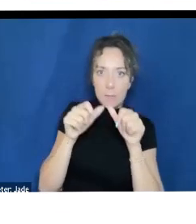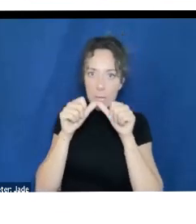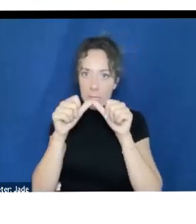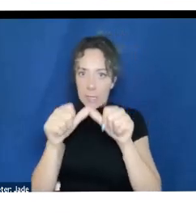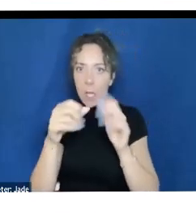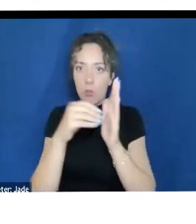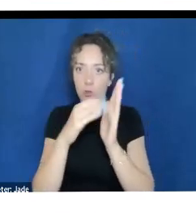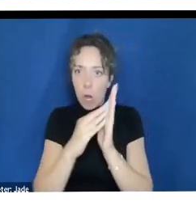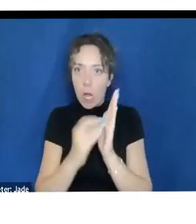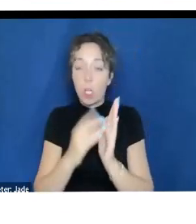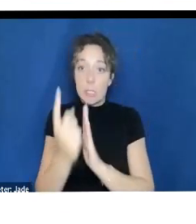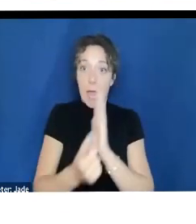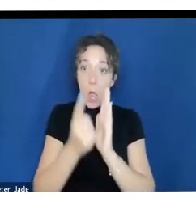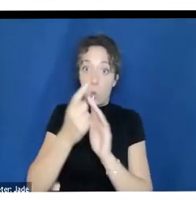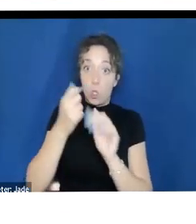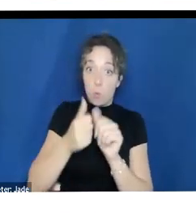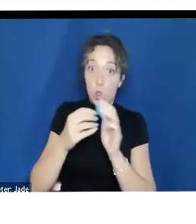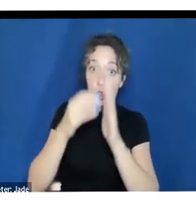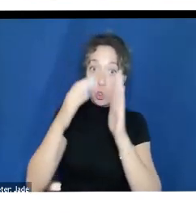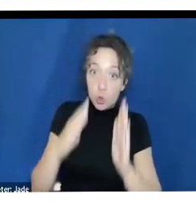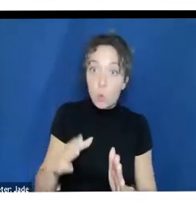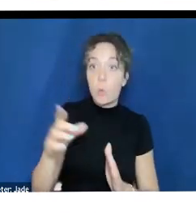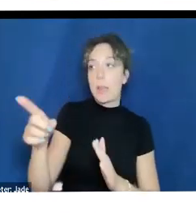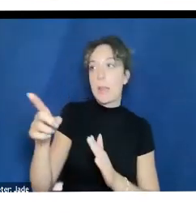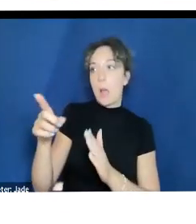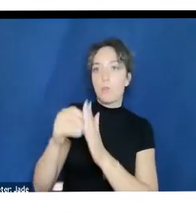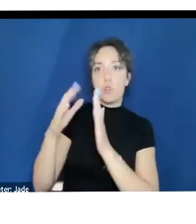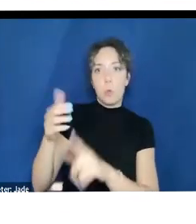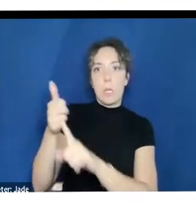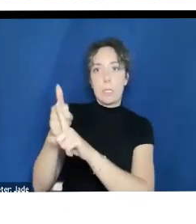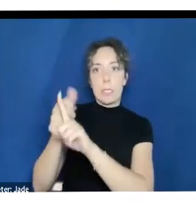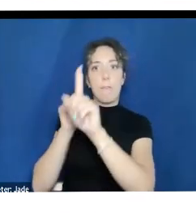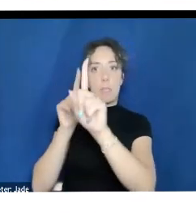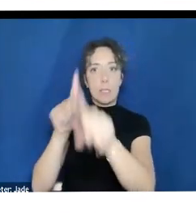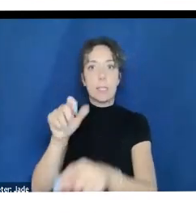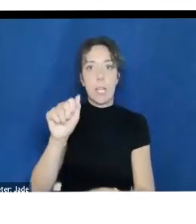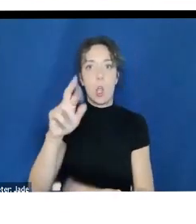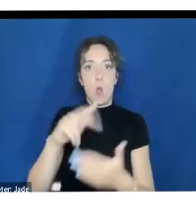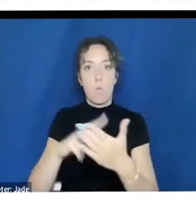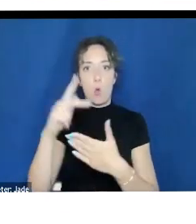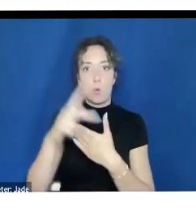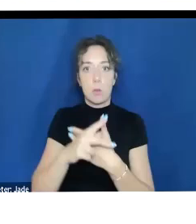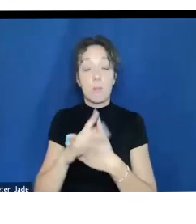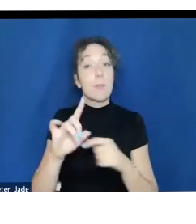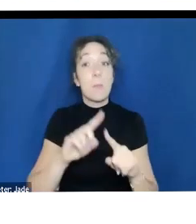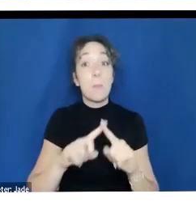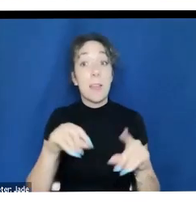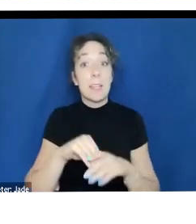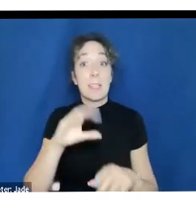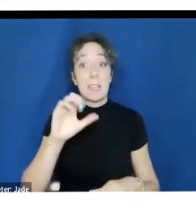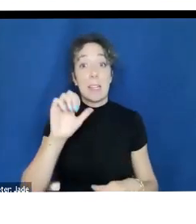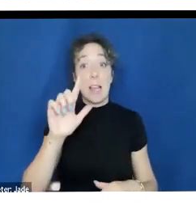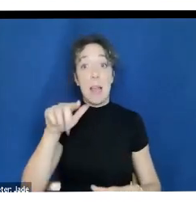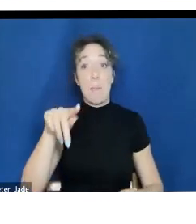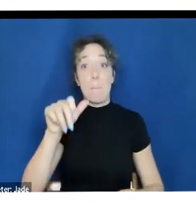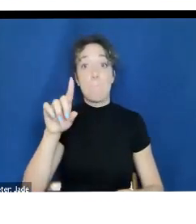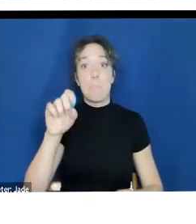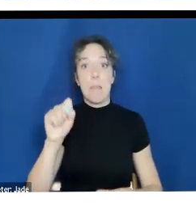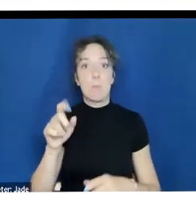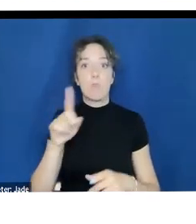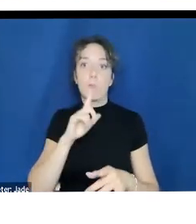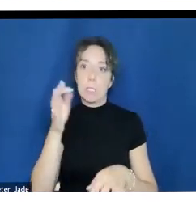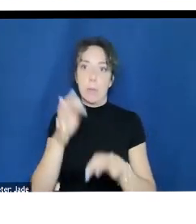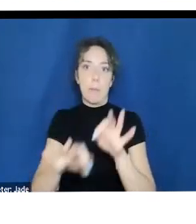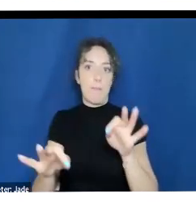student that a student attends an AR program. However, again, in CALPADS, it's simplified to simply